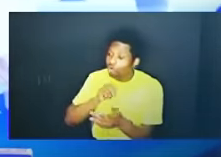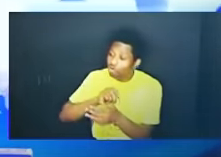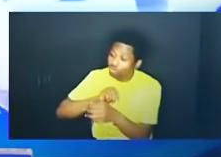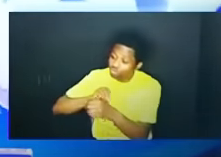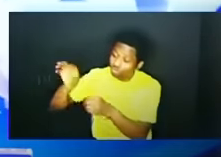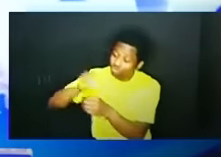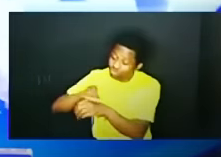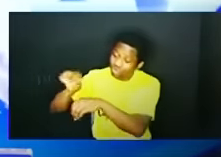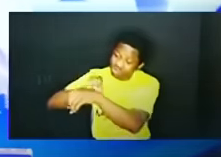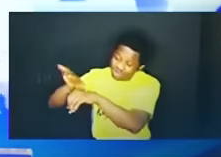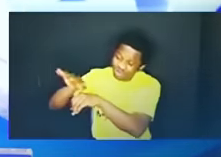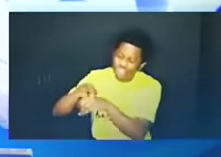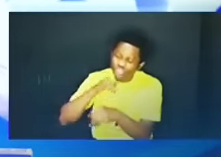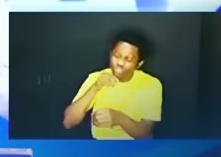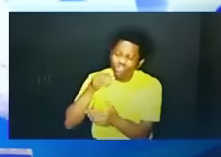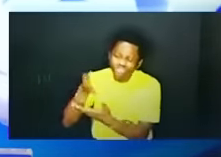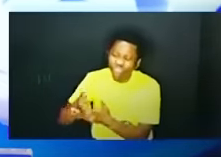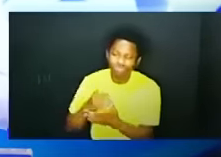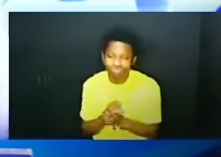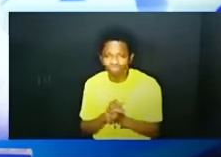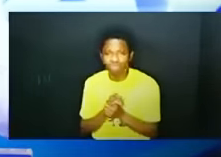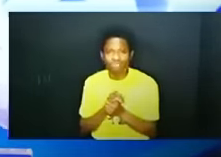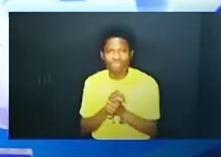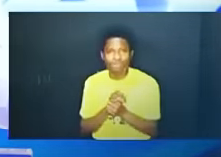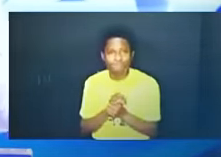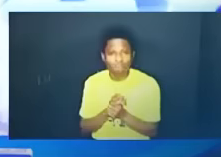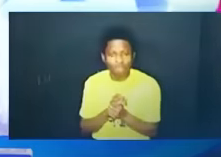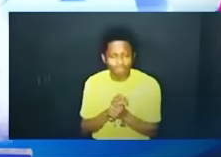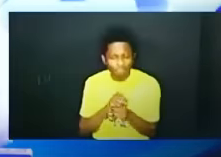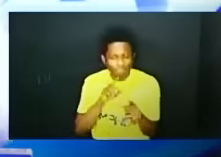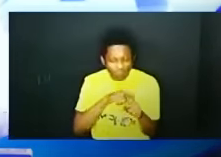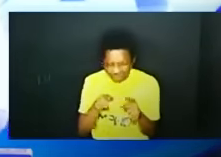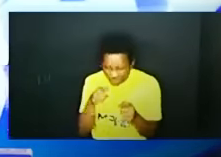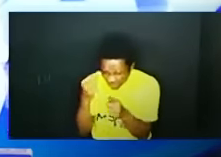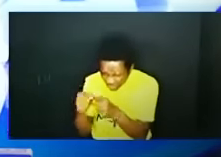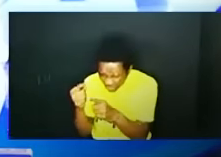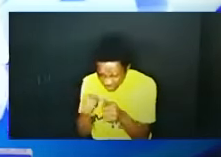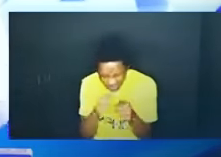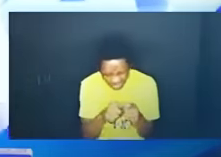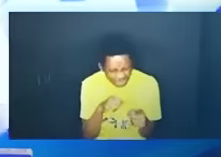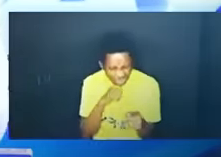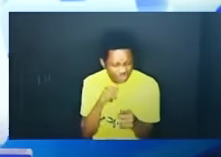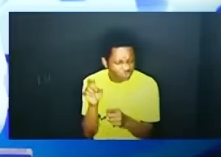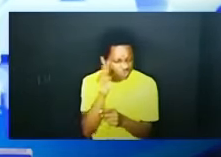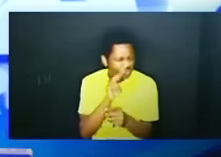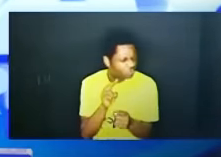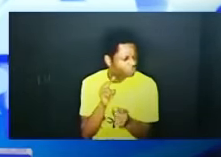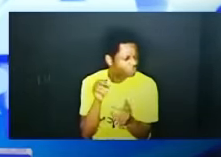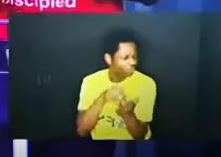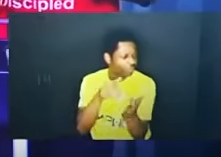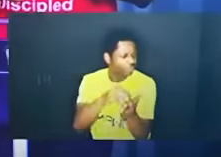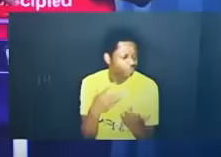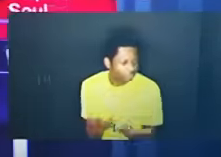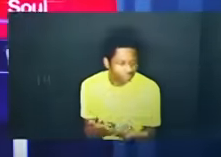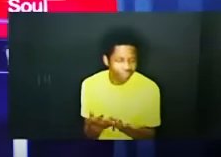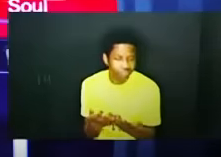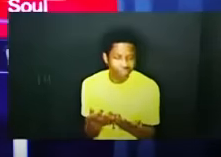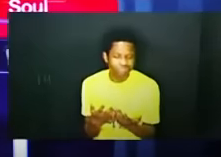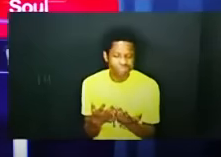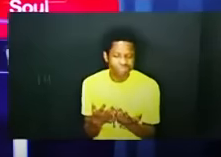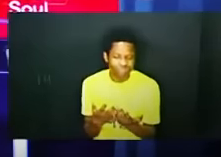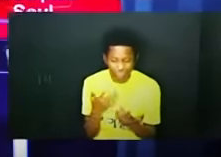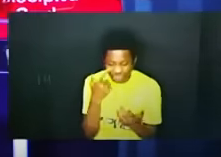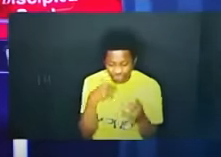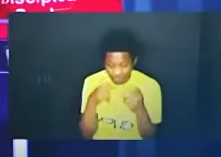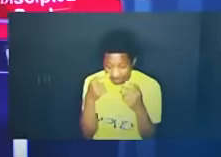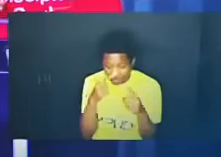practical life of the New Testament saint. And you don't see this word so much use. And to share a pamda